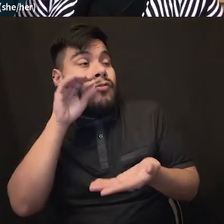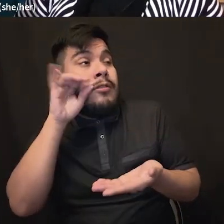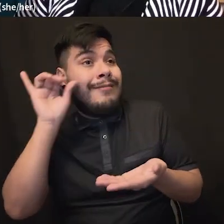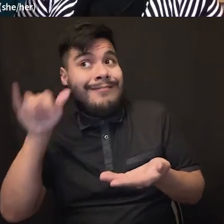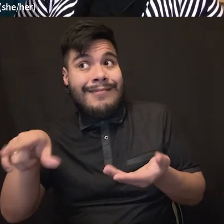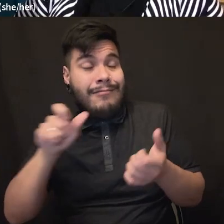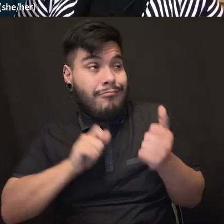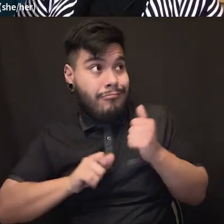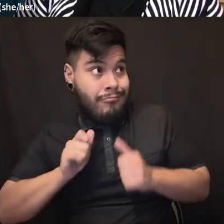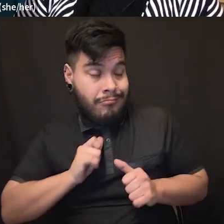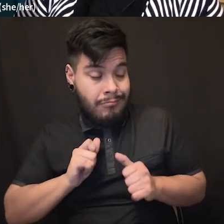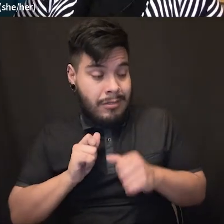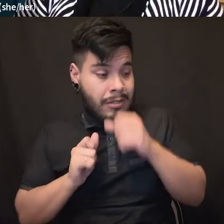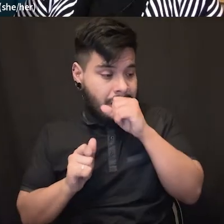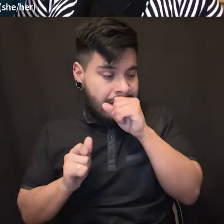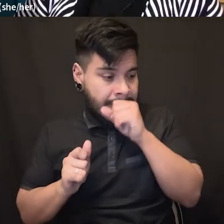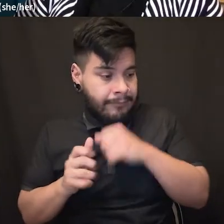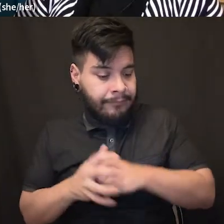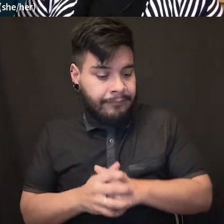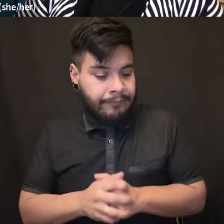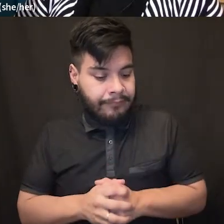show that